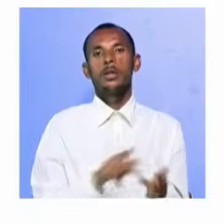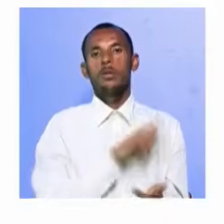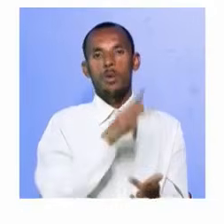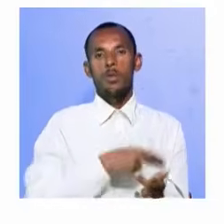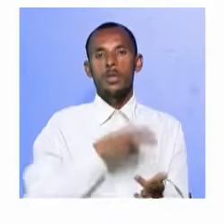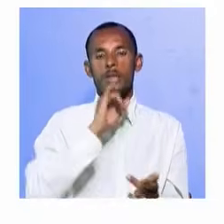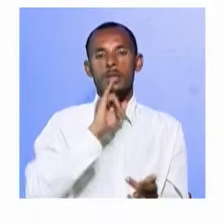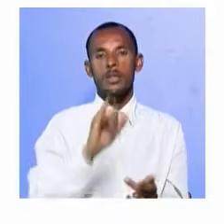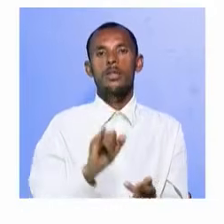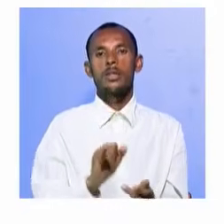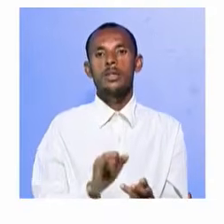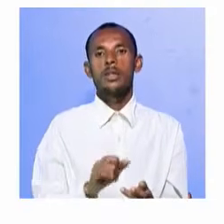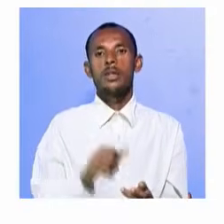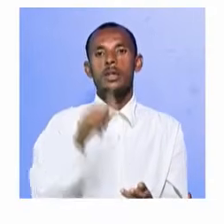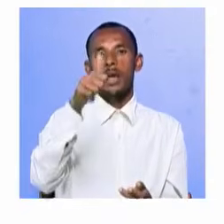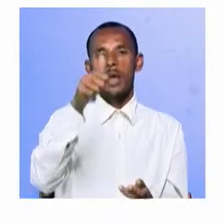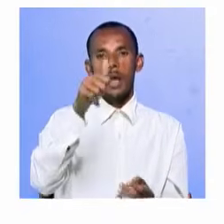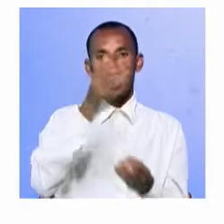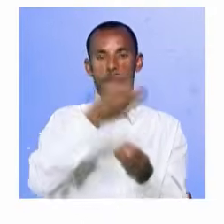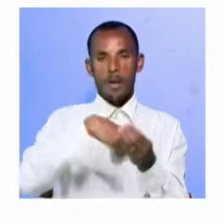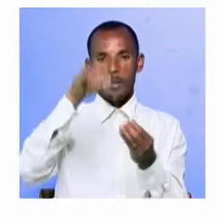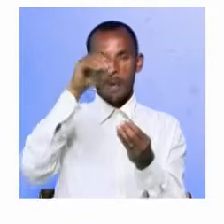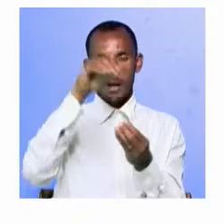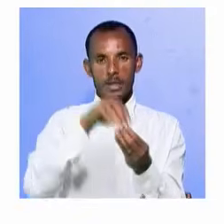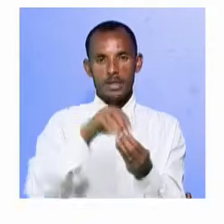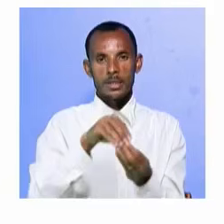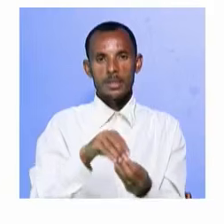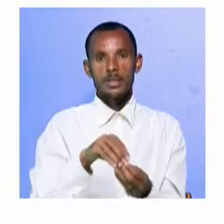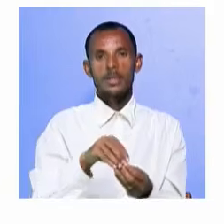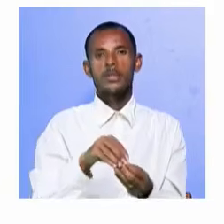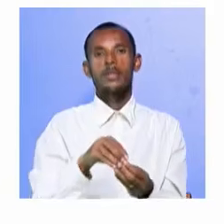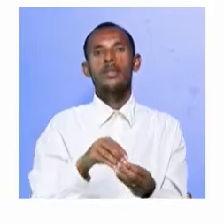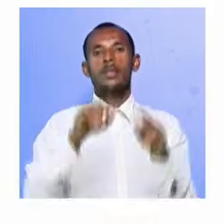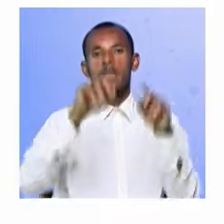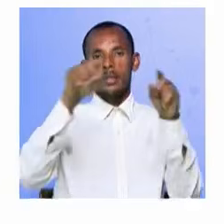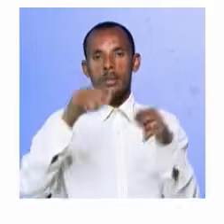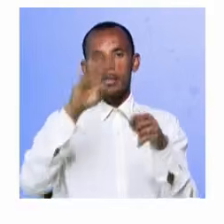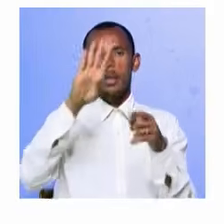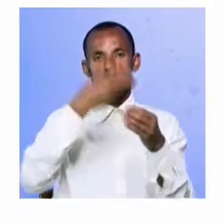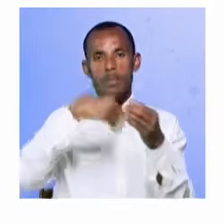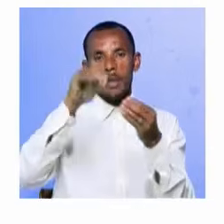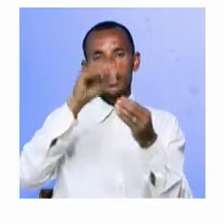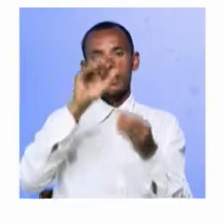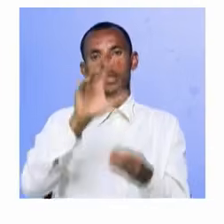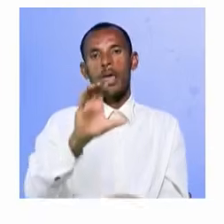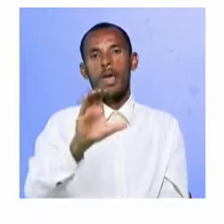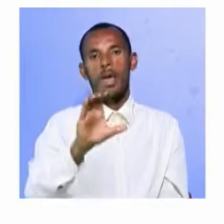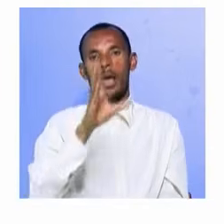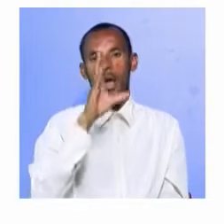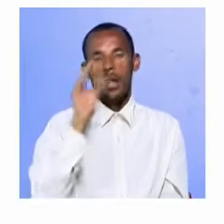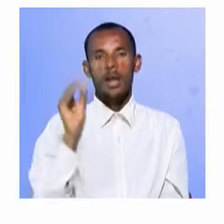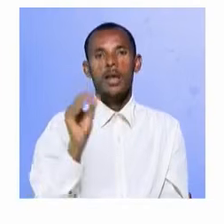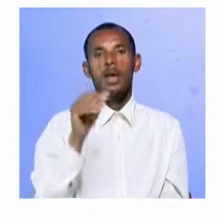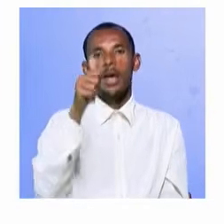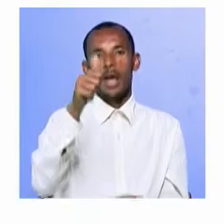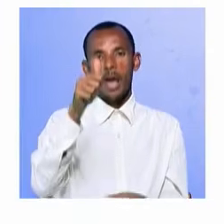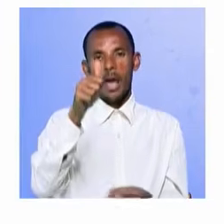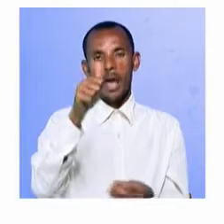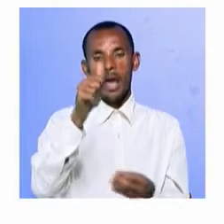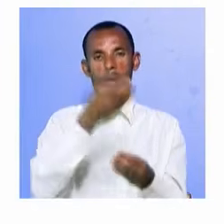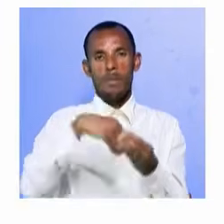is A plus, in the bracket, B plus C, and A plus